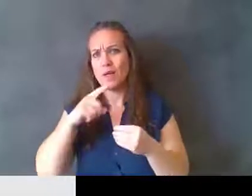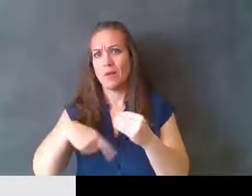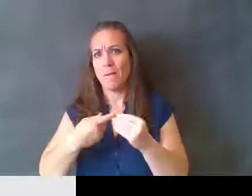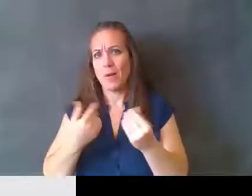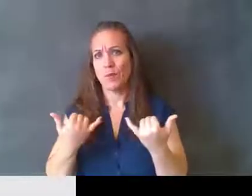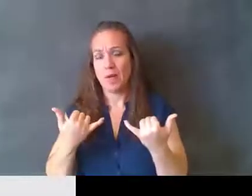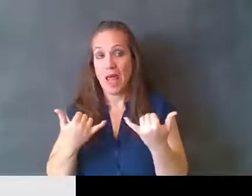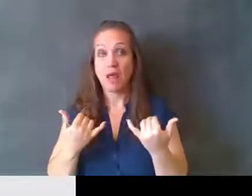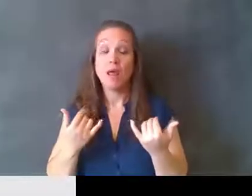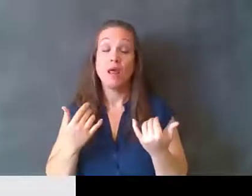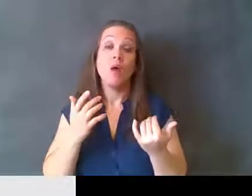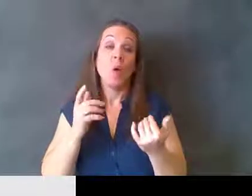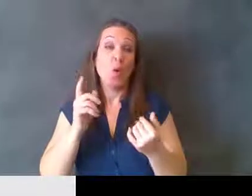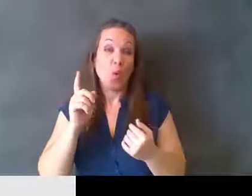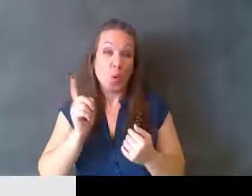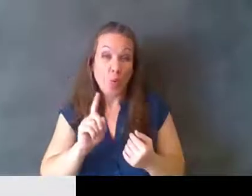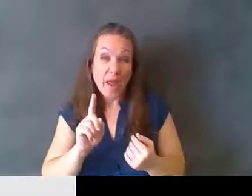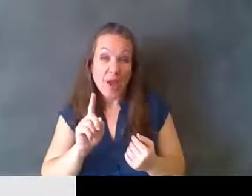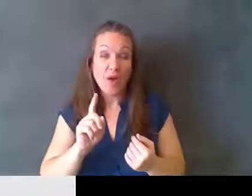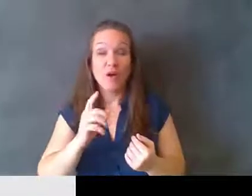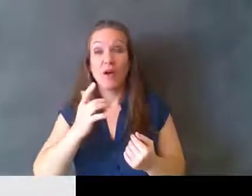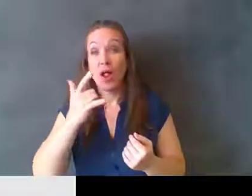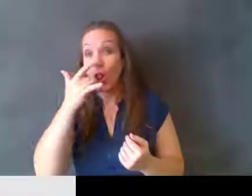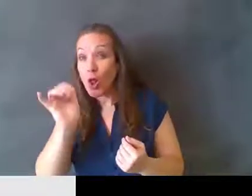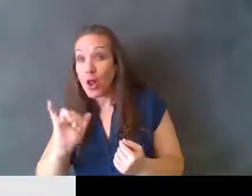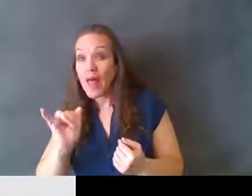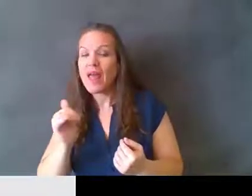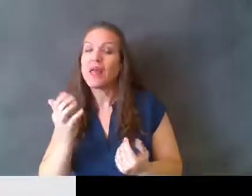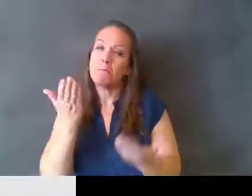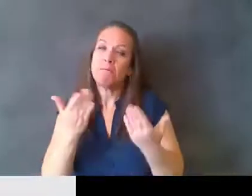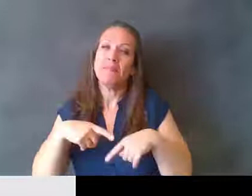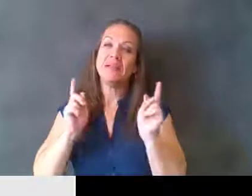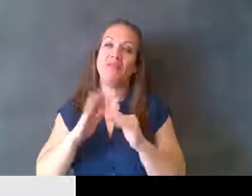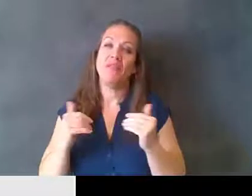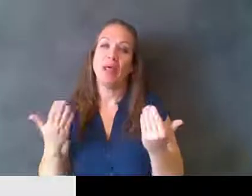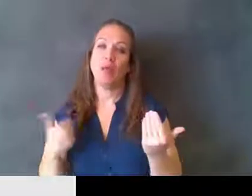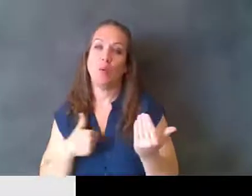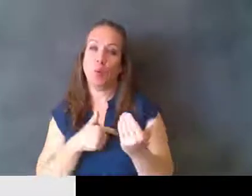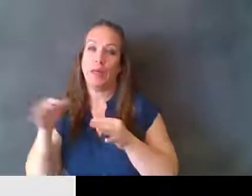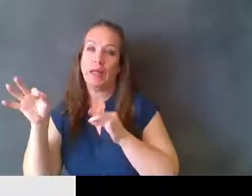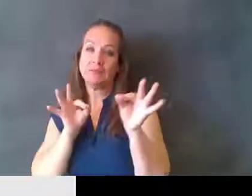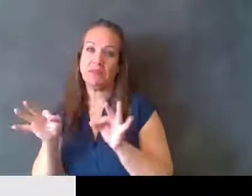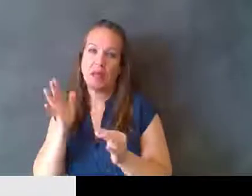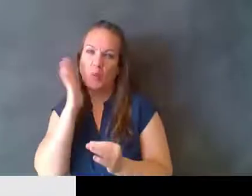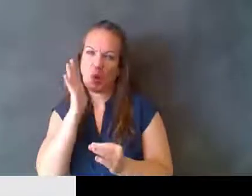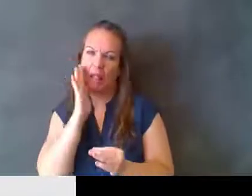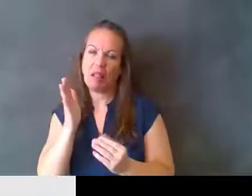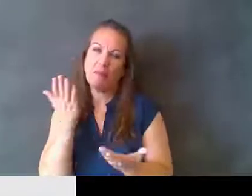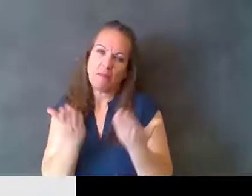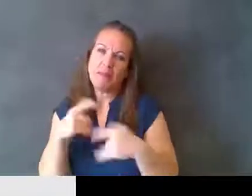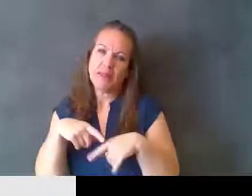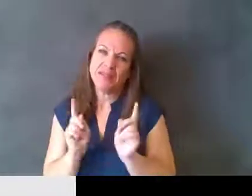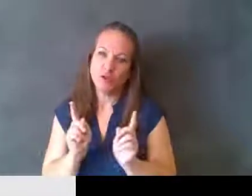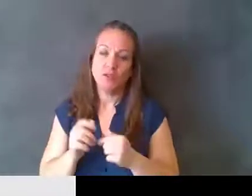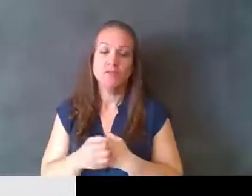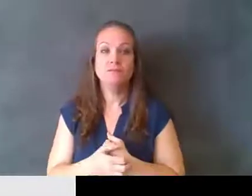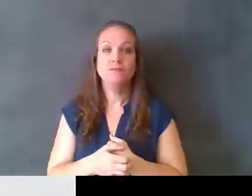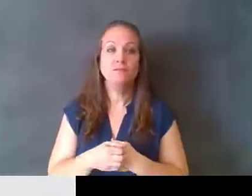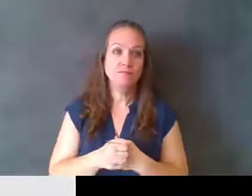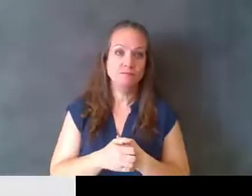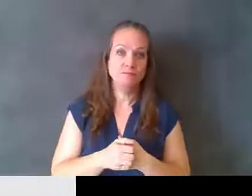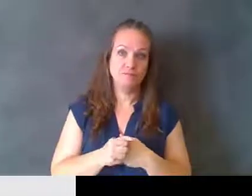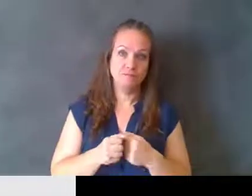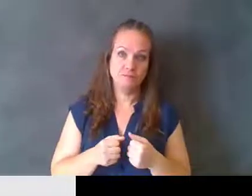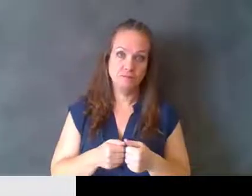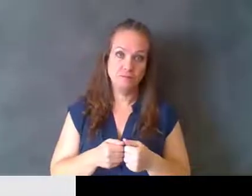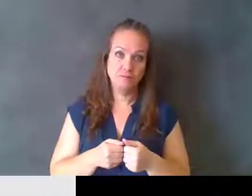will likely look different than what you're seeing today. At a few points in the presentation, I will point out where you